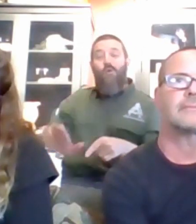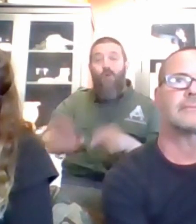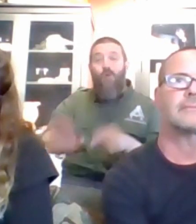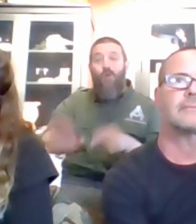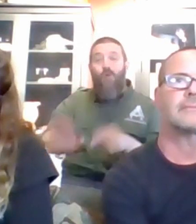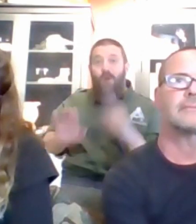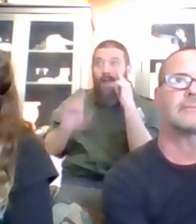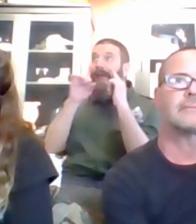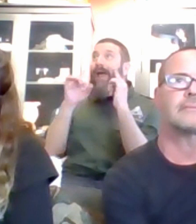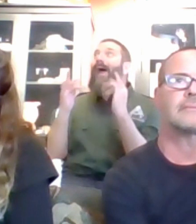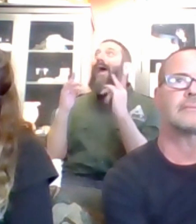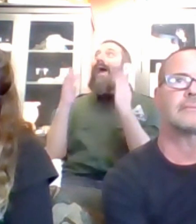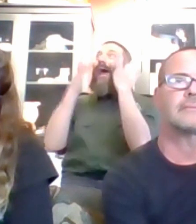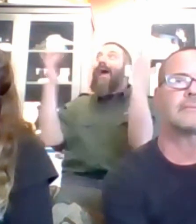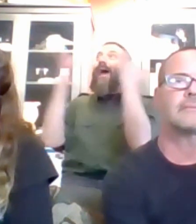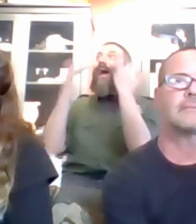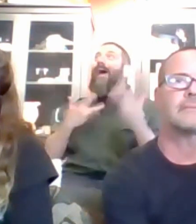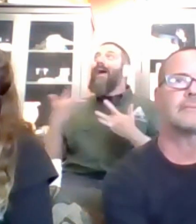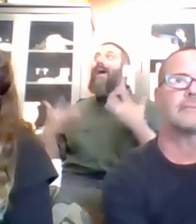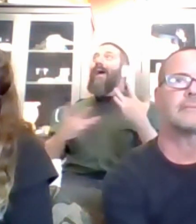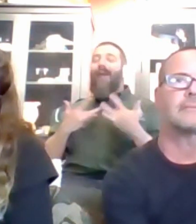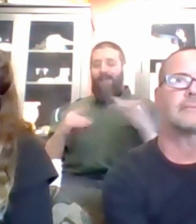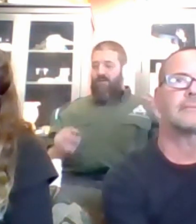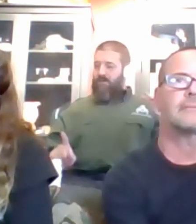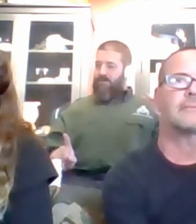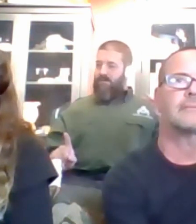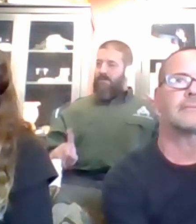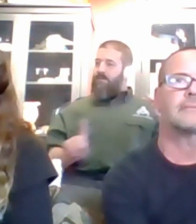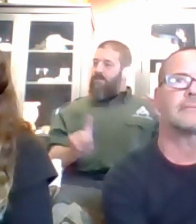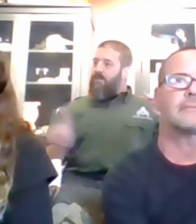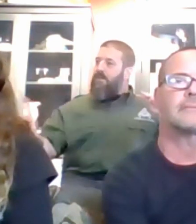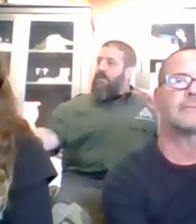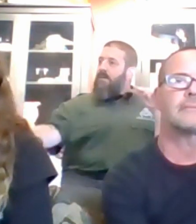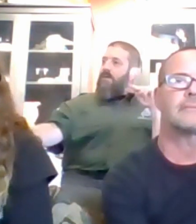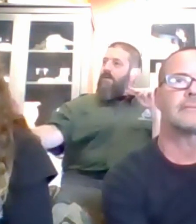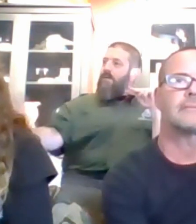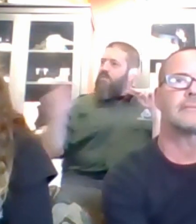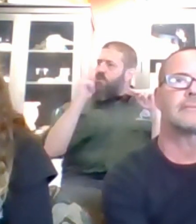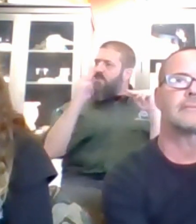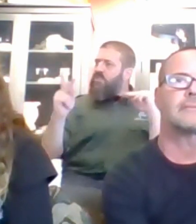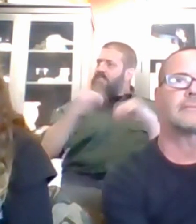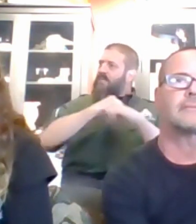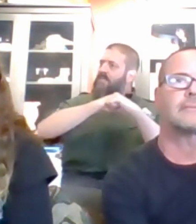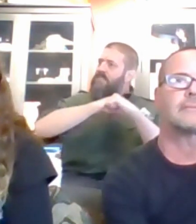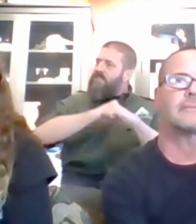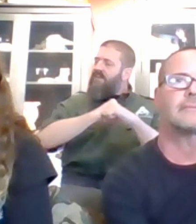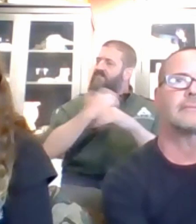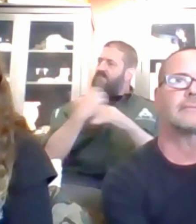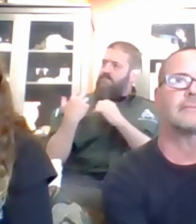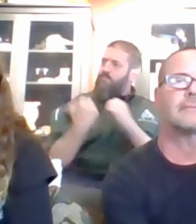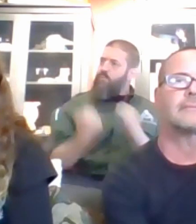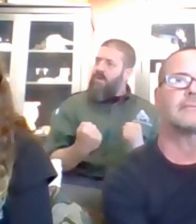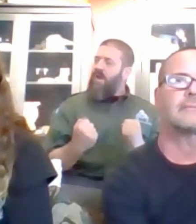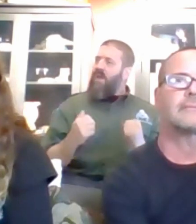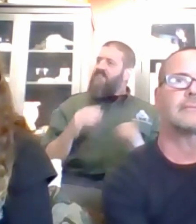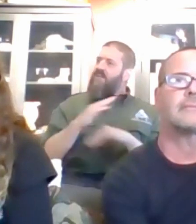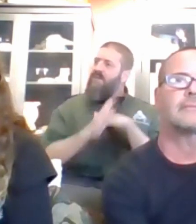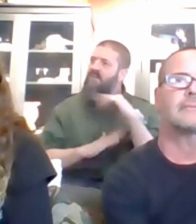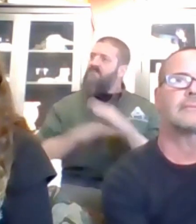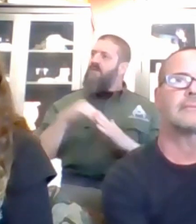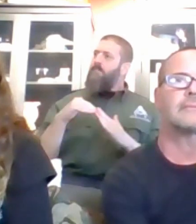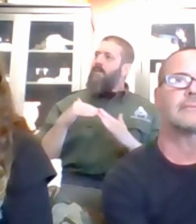that she had been standing out there on that, how we have it roped off, watching her granddaughter interact with the pack, to finally be brave enough to